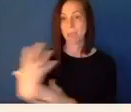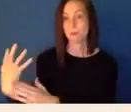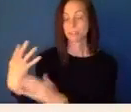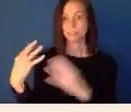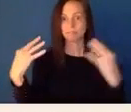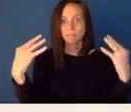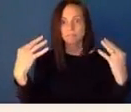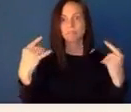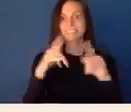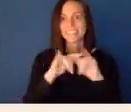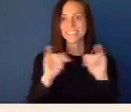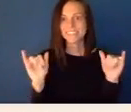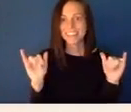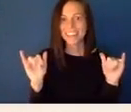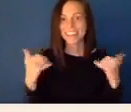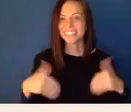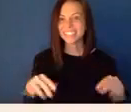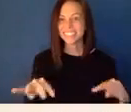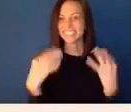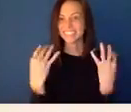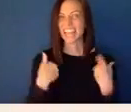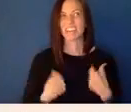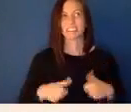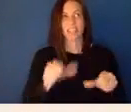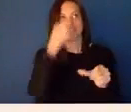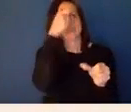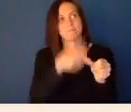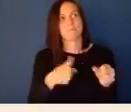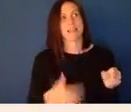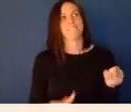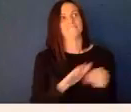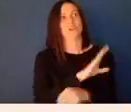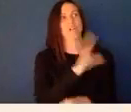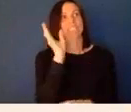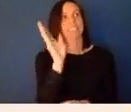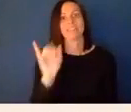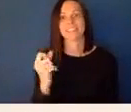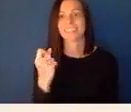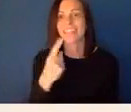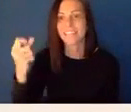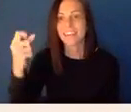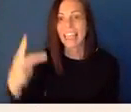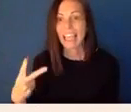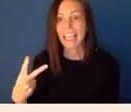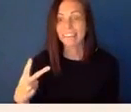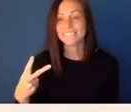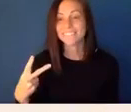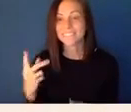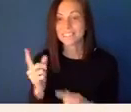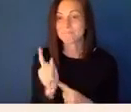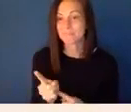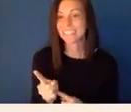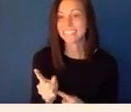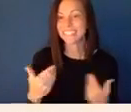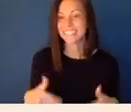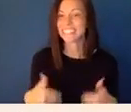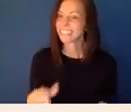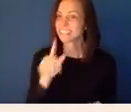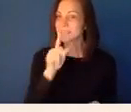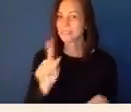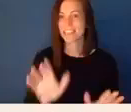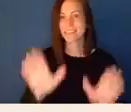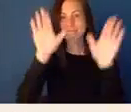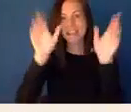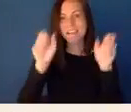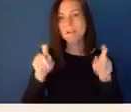trying to remember your entire speech, which was 11 and a half minutes long. So it was an amazing opportunity. But if I didn't just